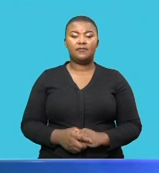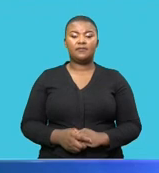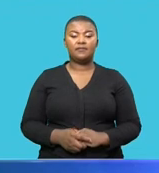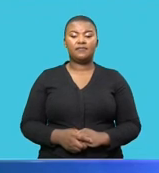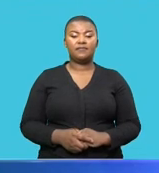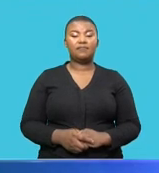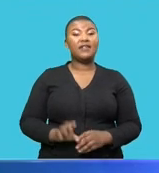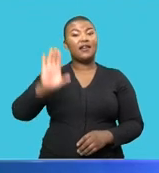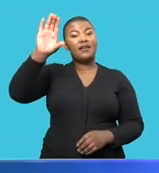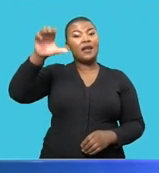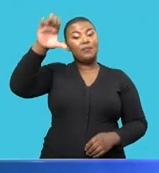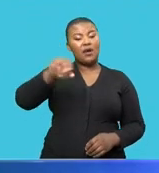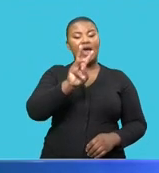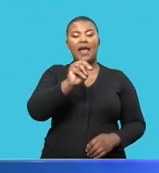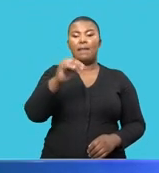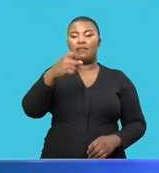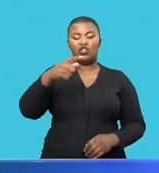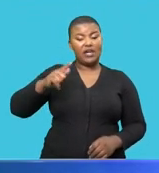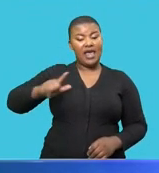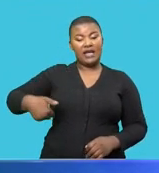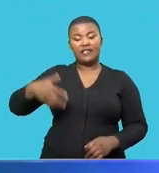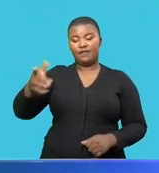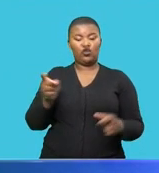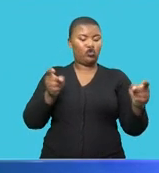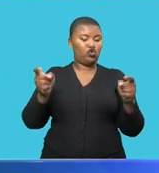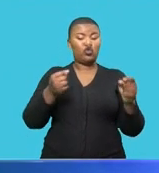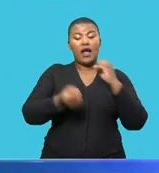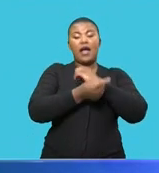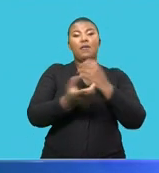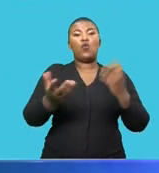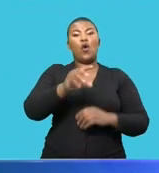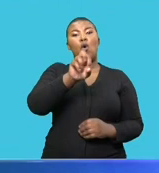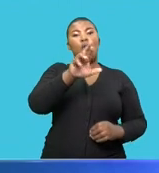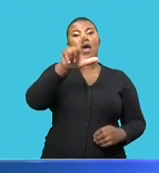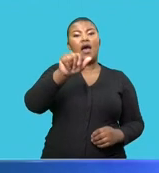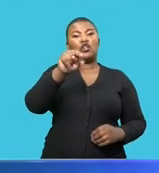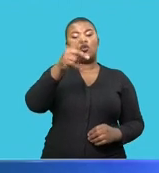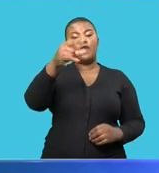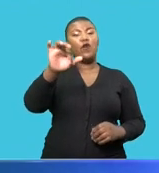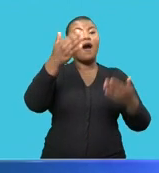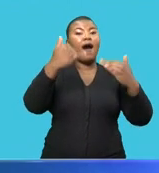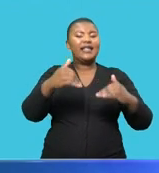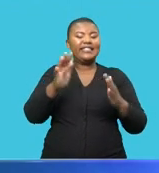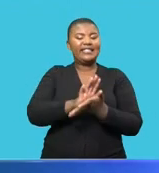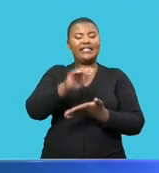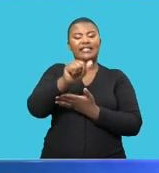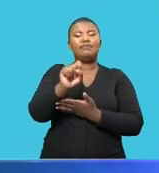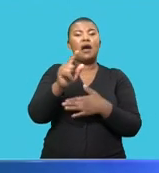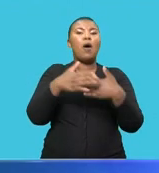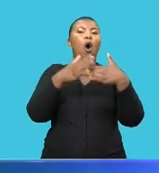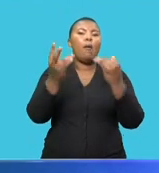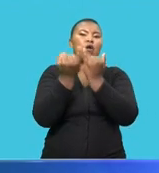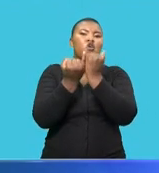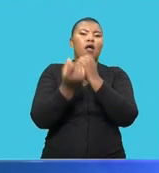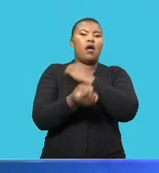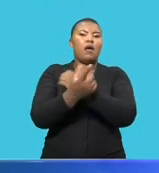Staying in some netball action, MMG Ladies controlled the game against Orlando Real Stars in the Under-16 Netball Tournament's opening game, which was held